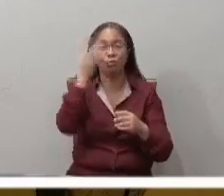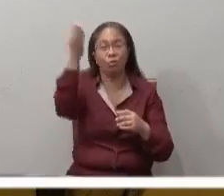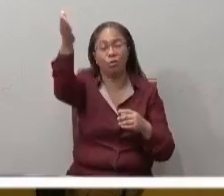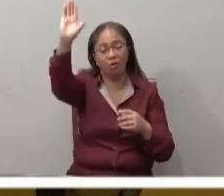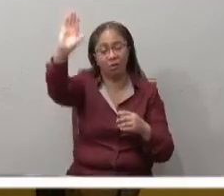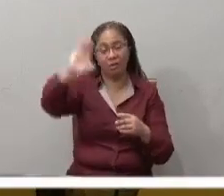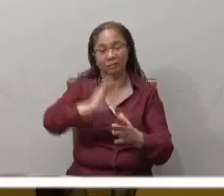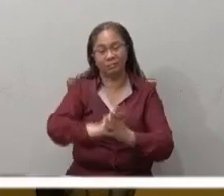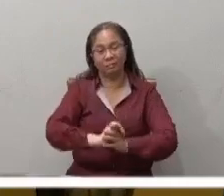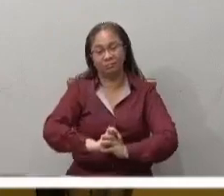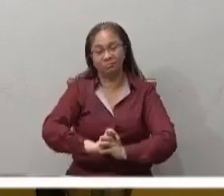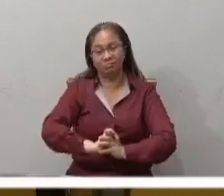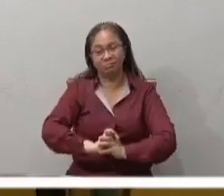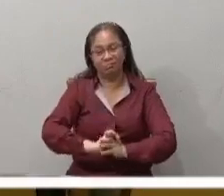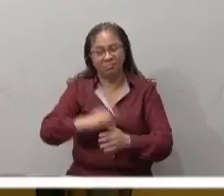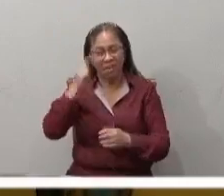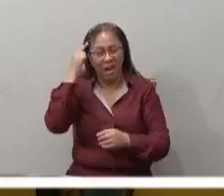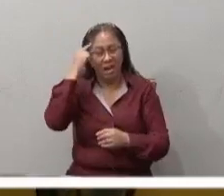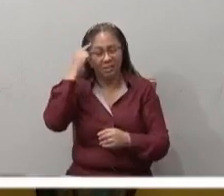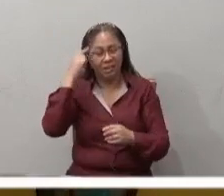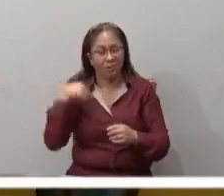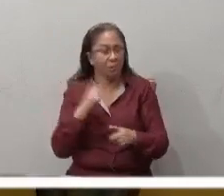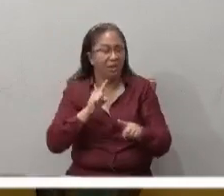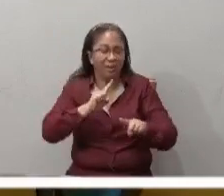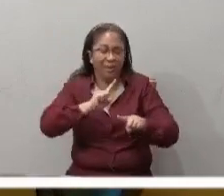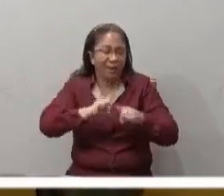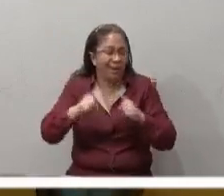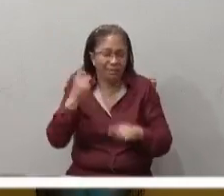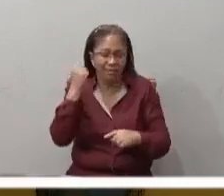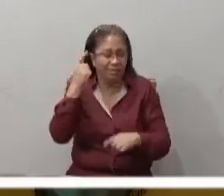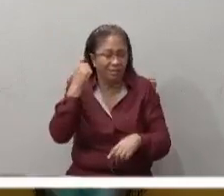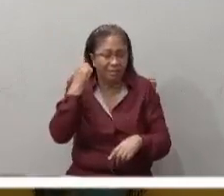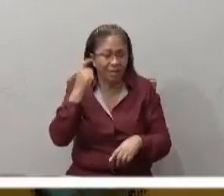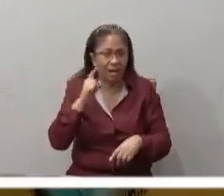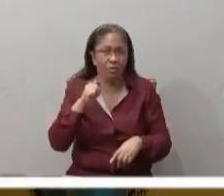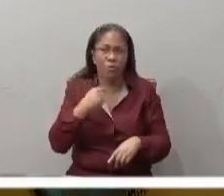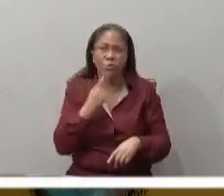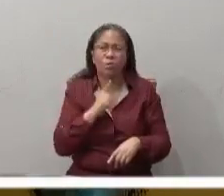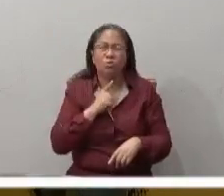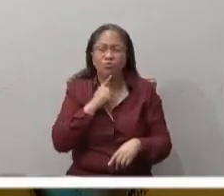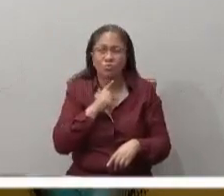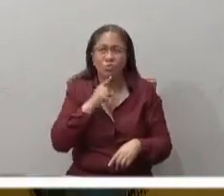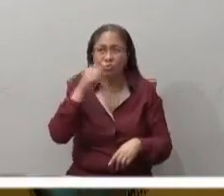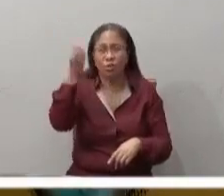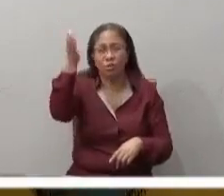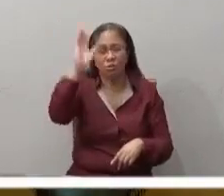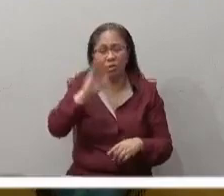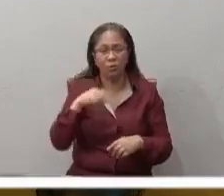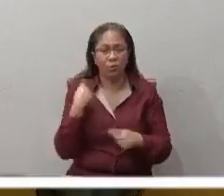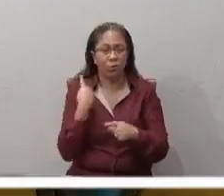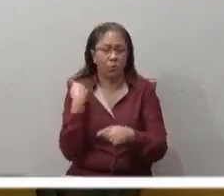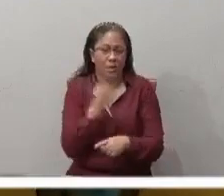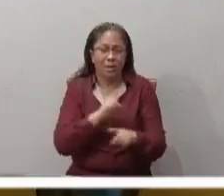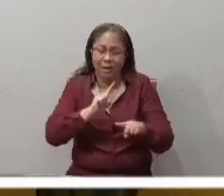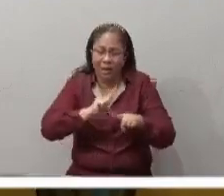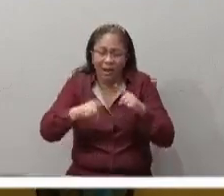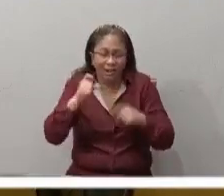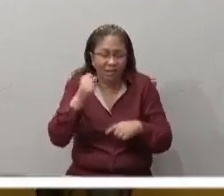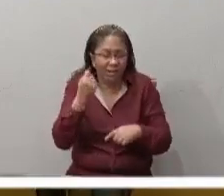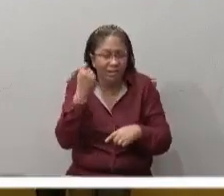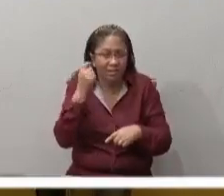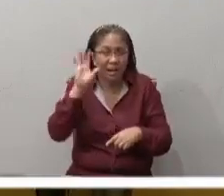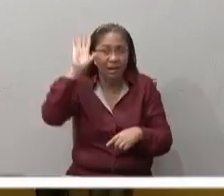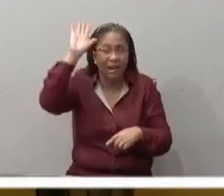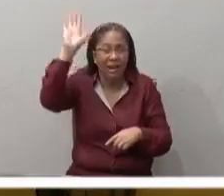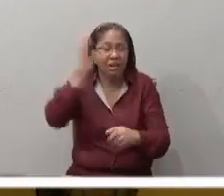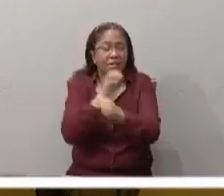or understand the truth of who God is in God's incredible love for you and me, and the way